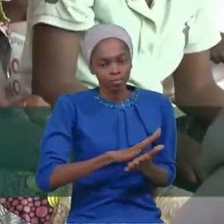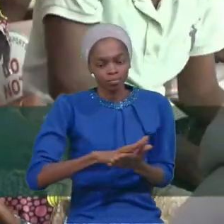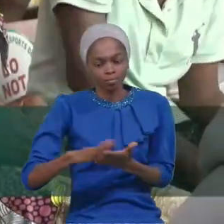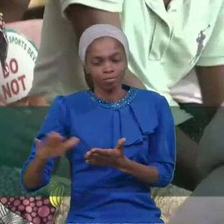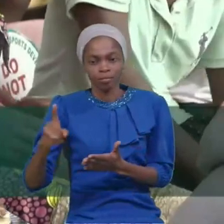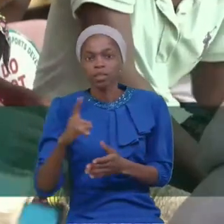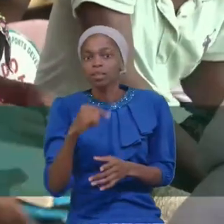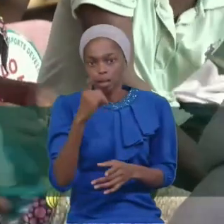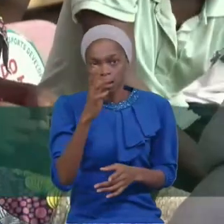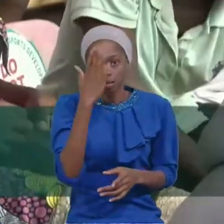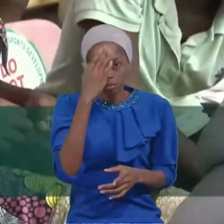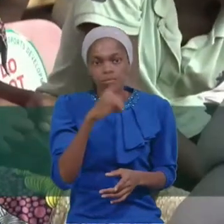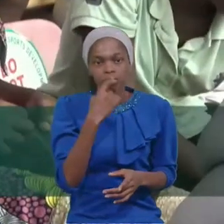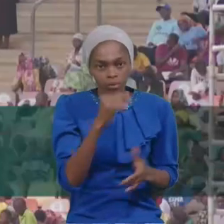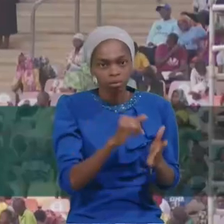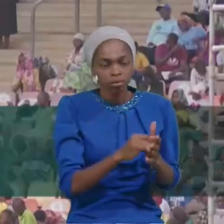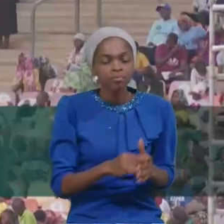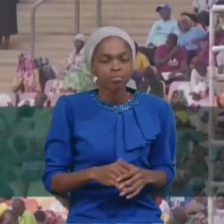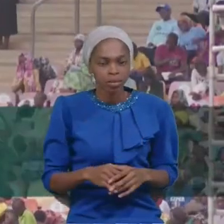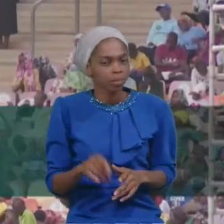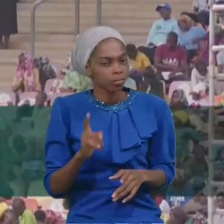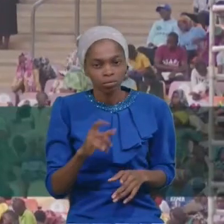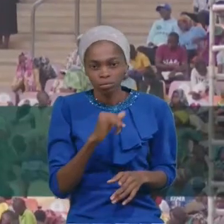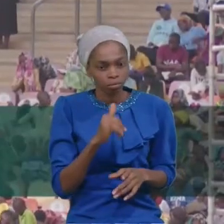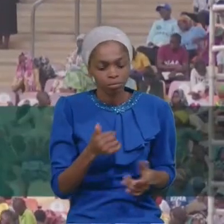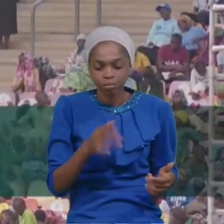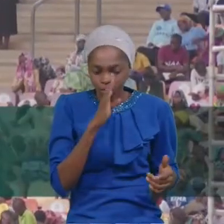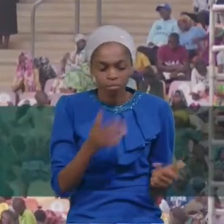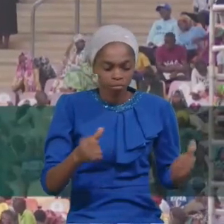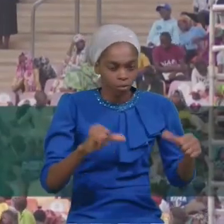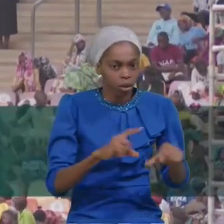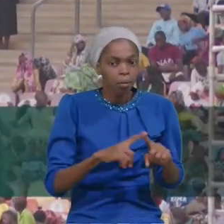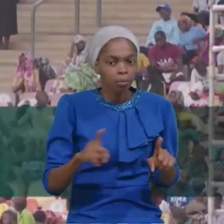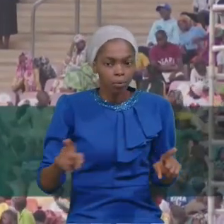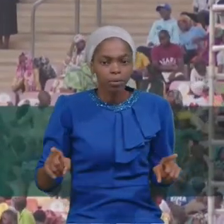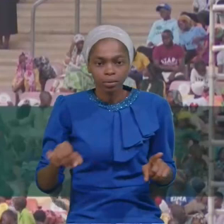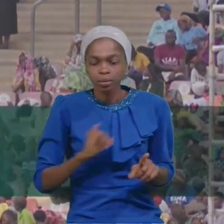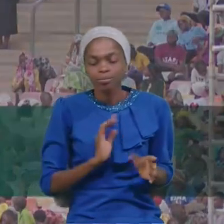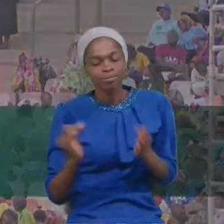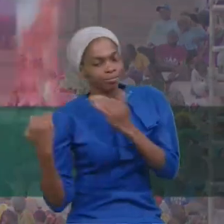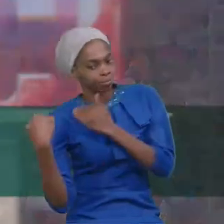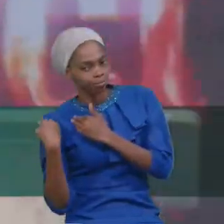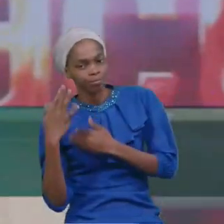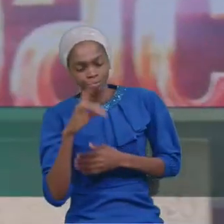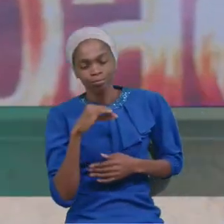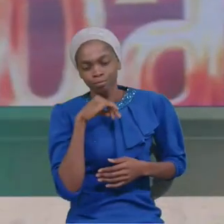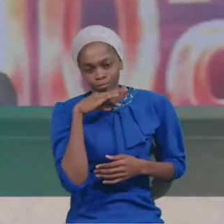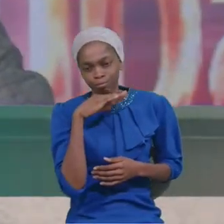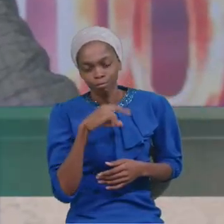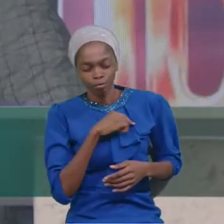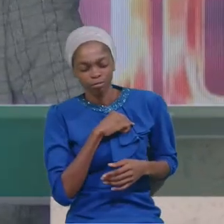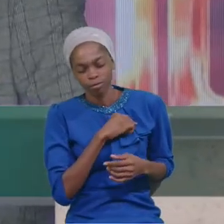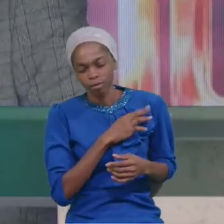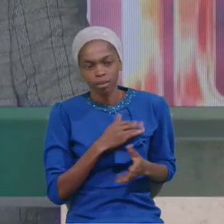your guilt and he brings you and he takes away all your condemnation. And he sends you going